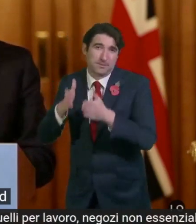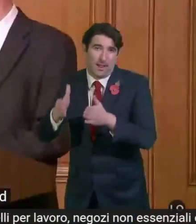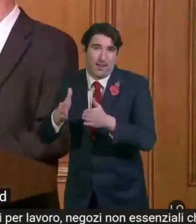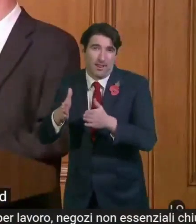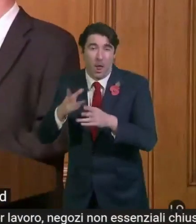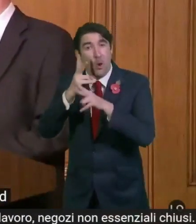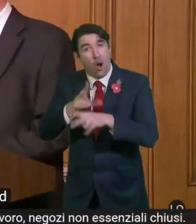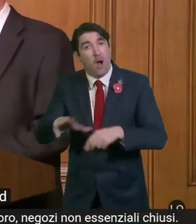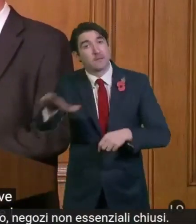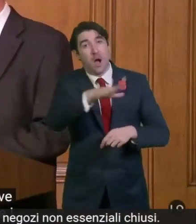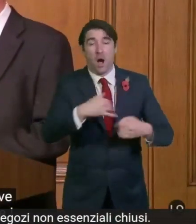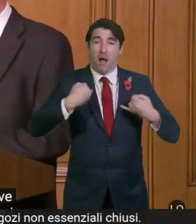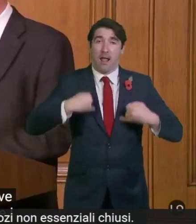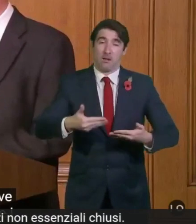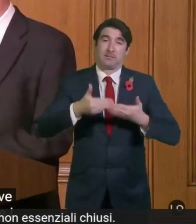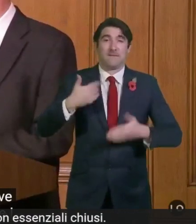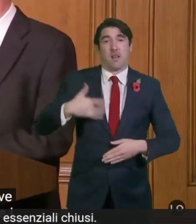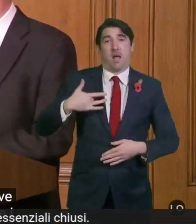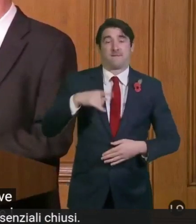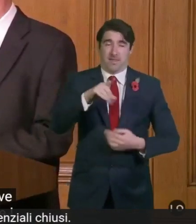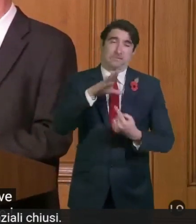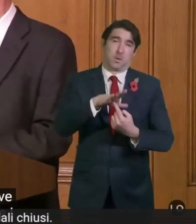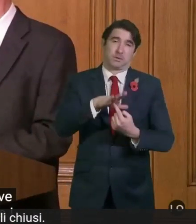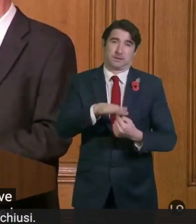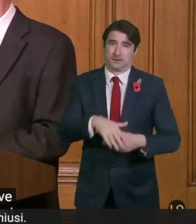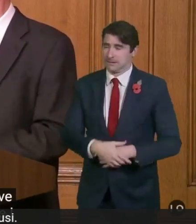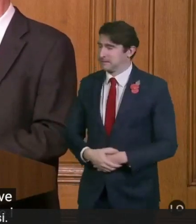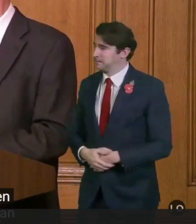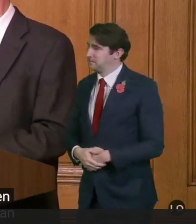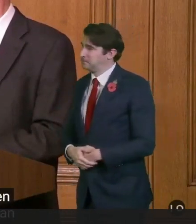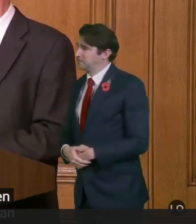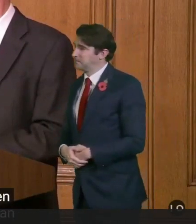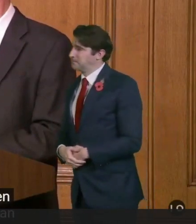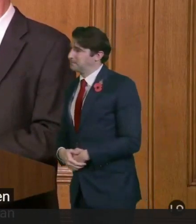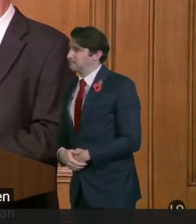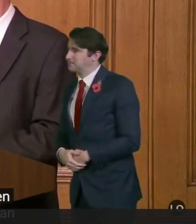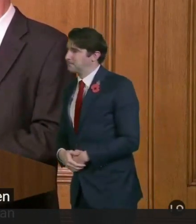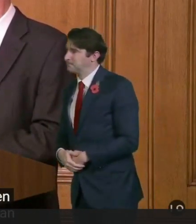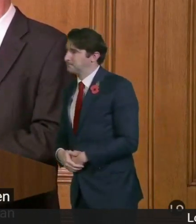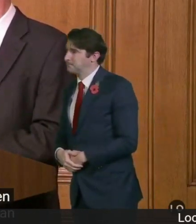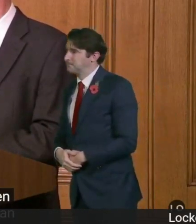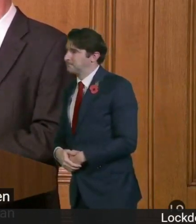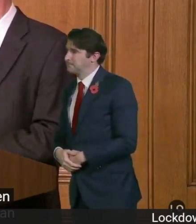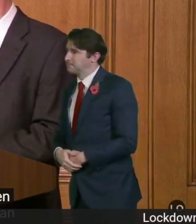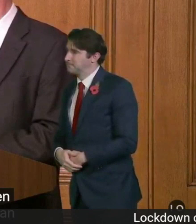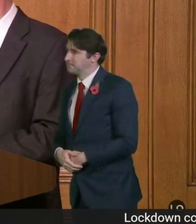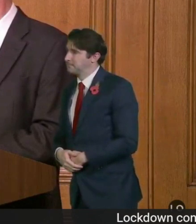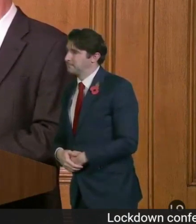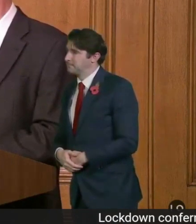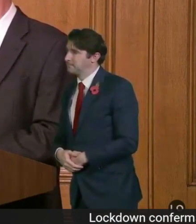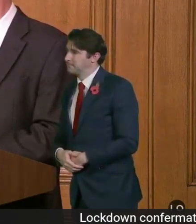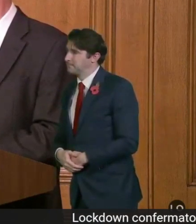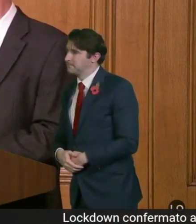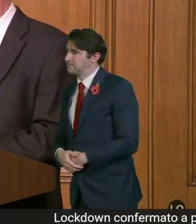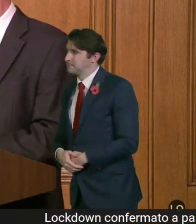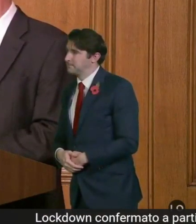me, I think if we did not act now, then the chances of the NHS being in extraordinary trouble in December would